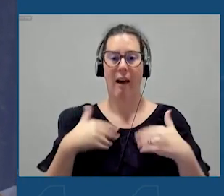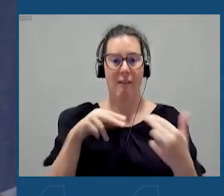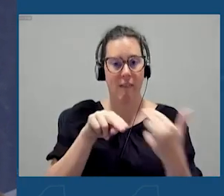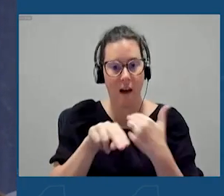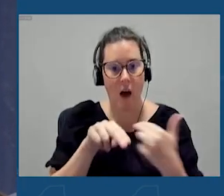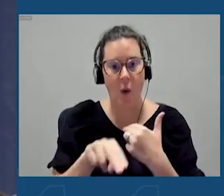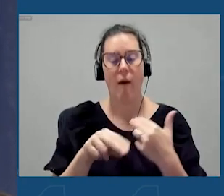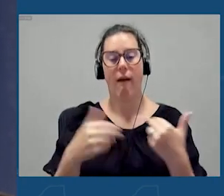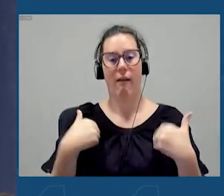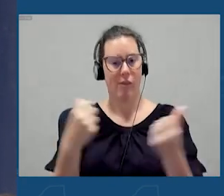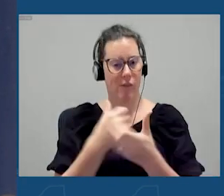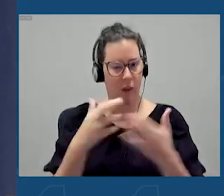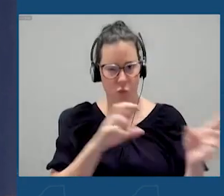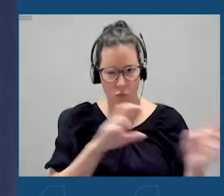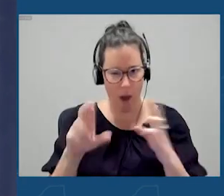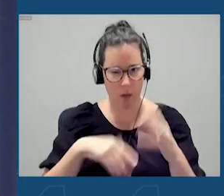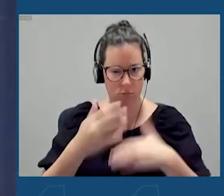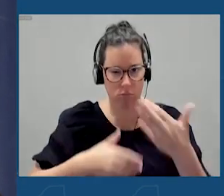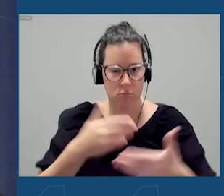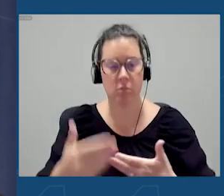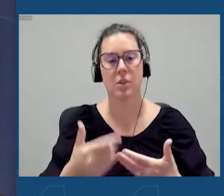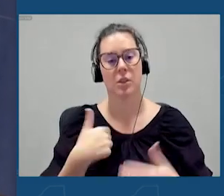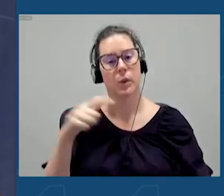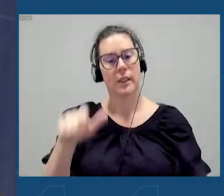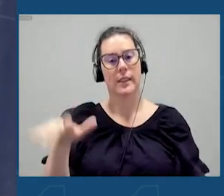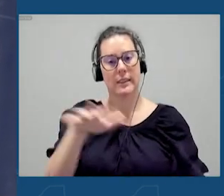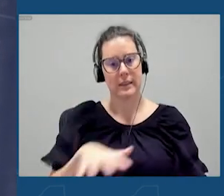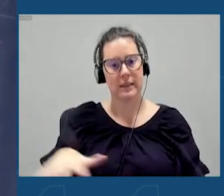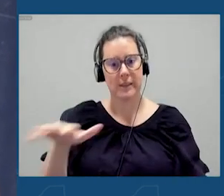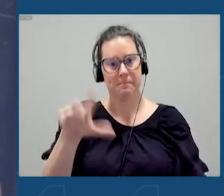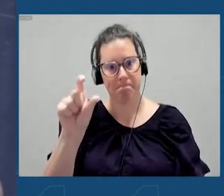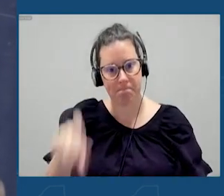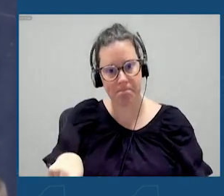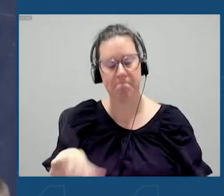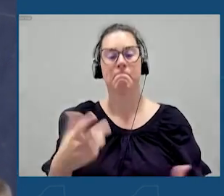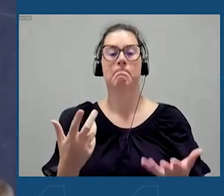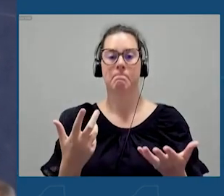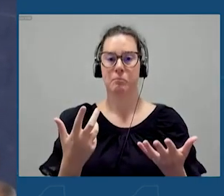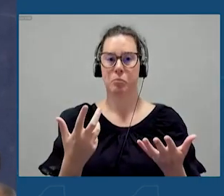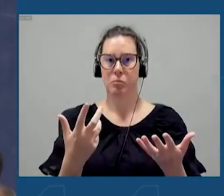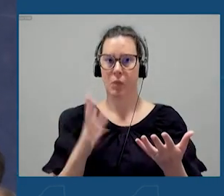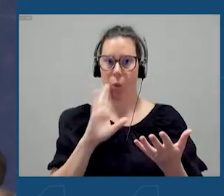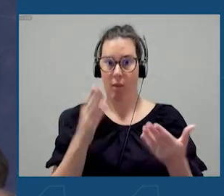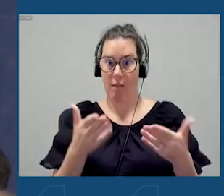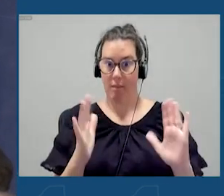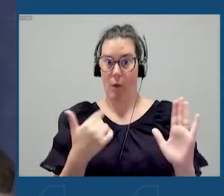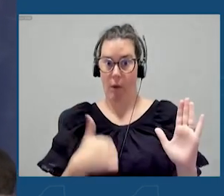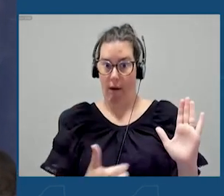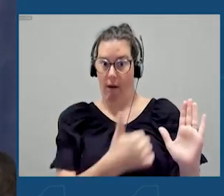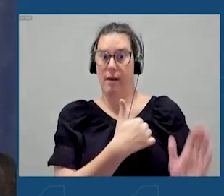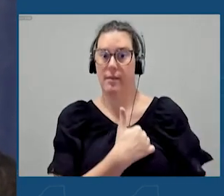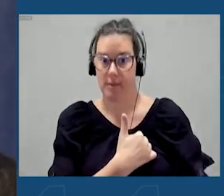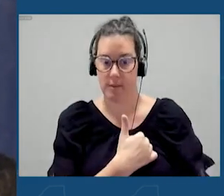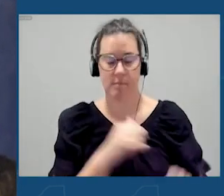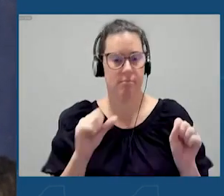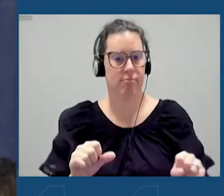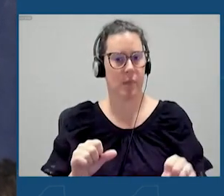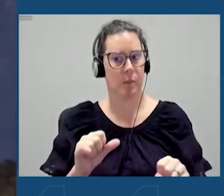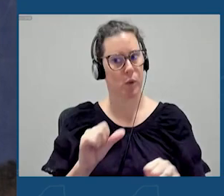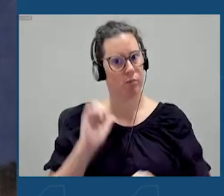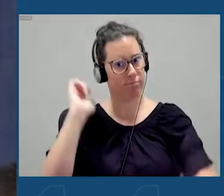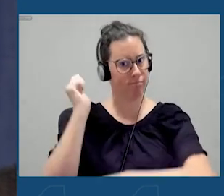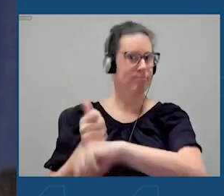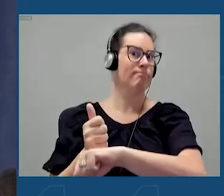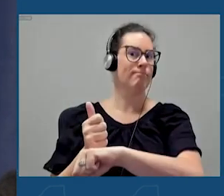ready. So we needed a space that would allow us to be able to land the next big